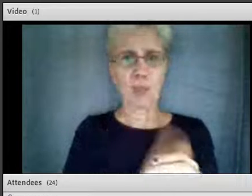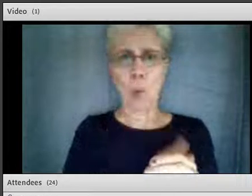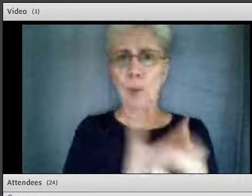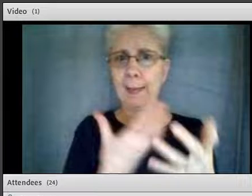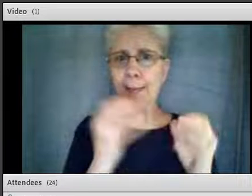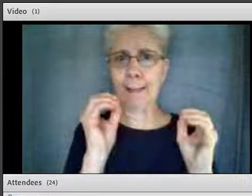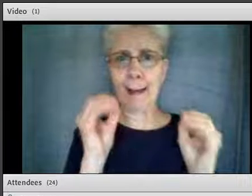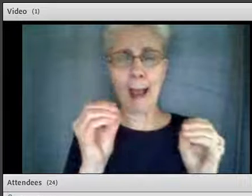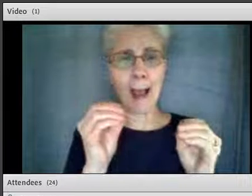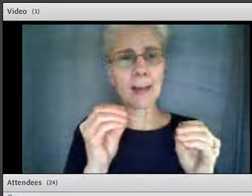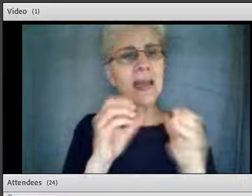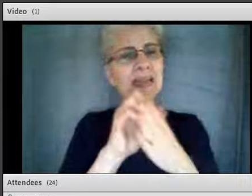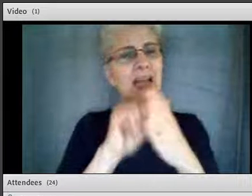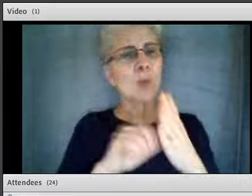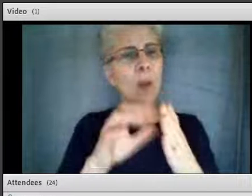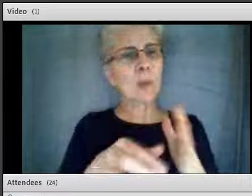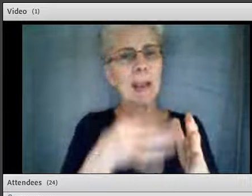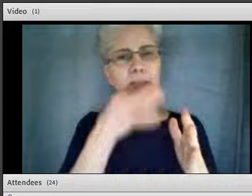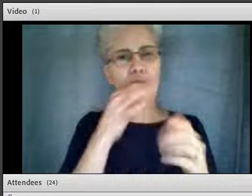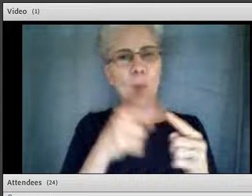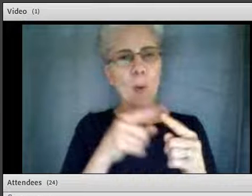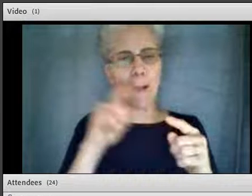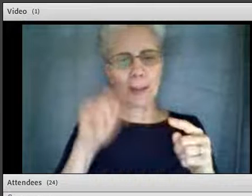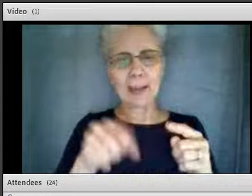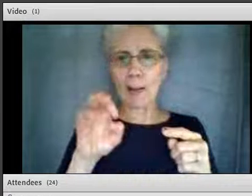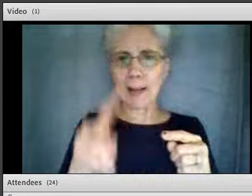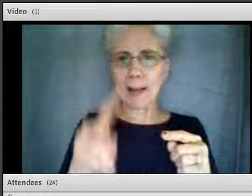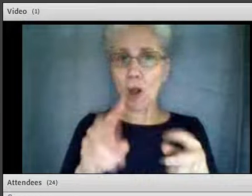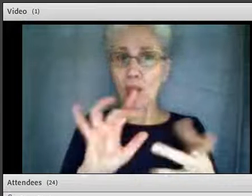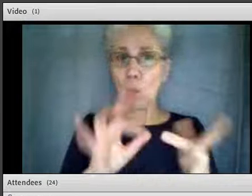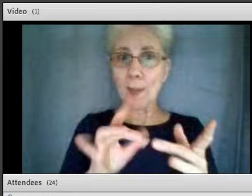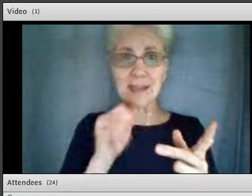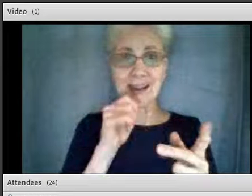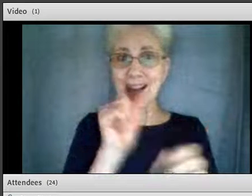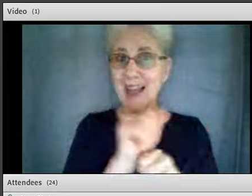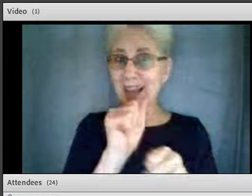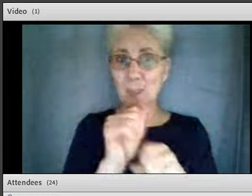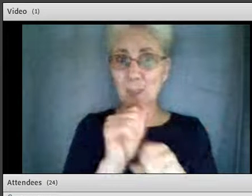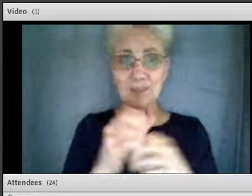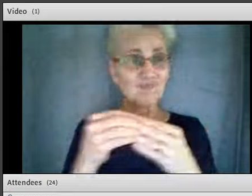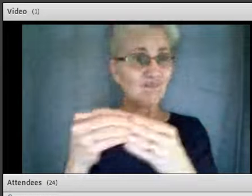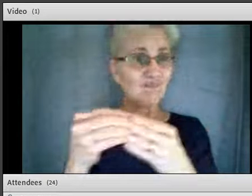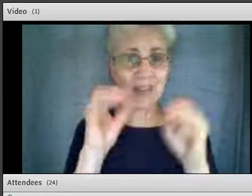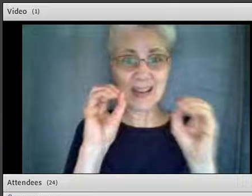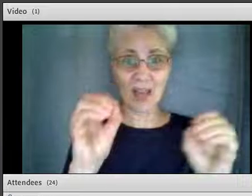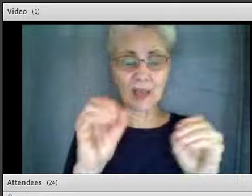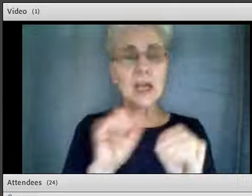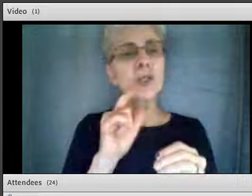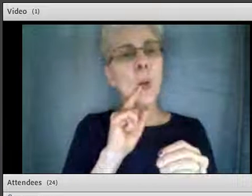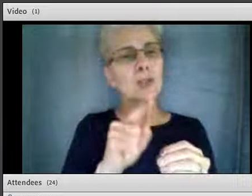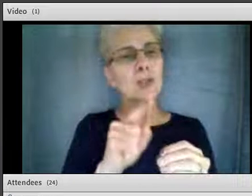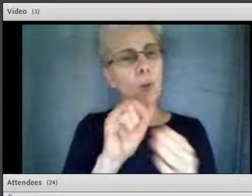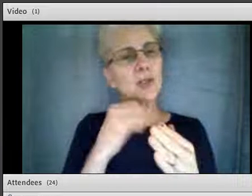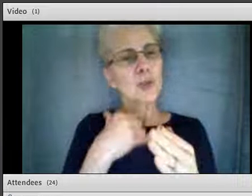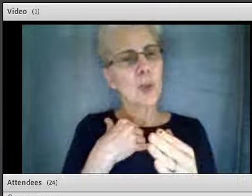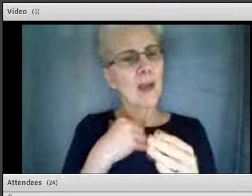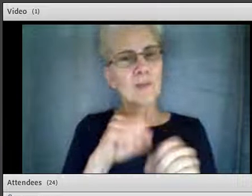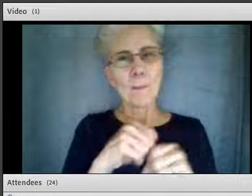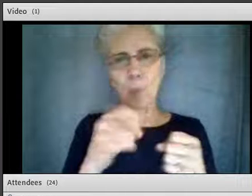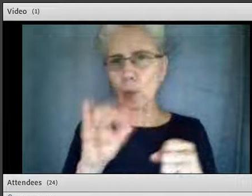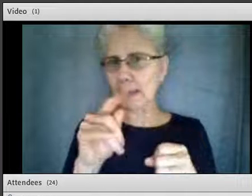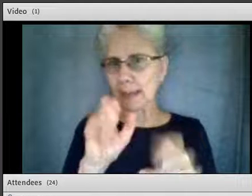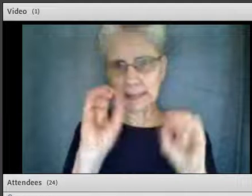I'm clicking on links on your website and they're not going anywhere. So you want to make sure that you don't have broken links. That's when you click on it and it's